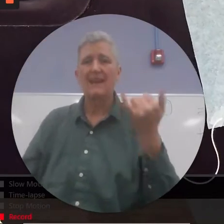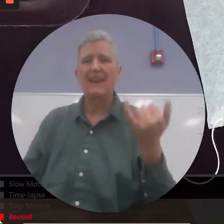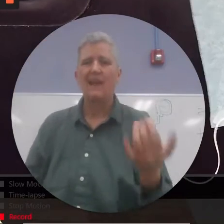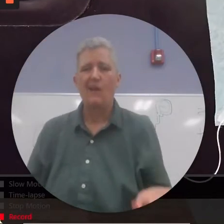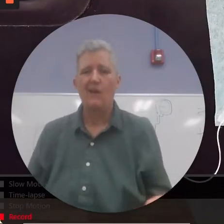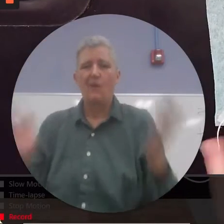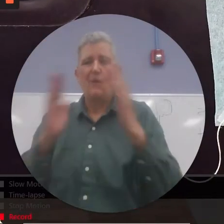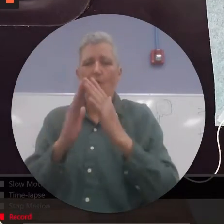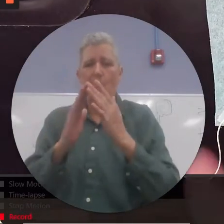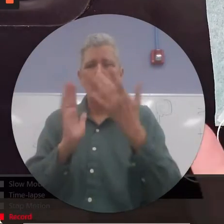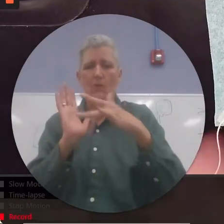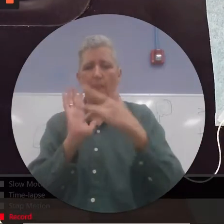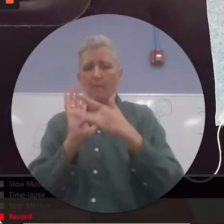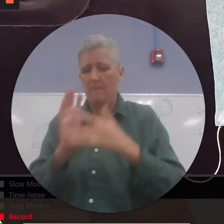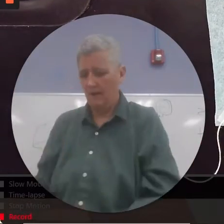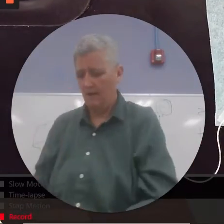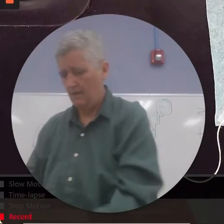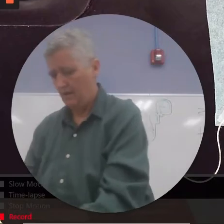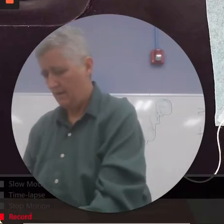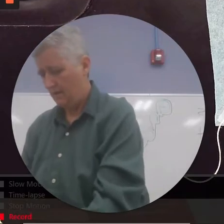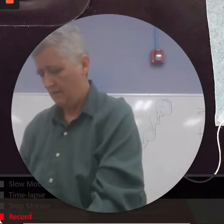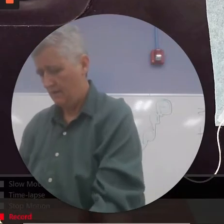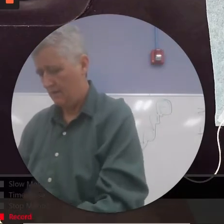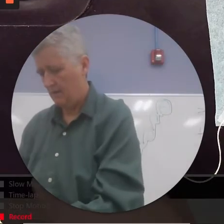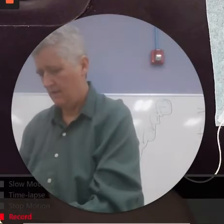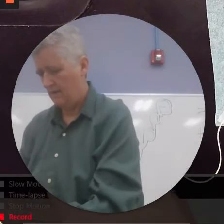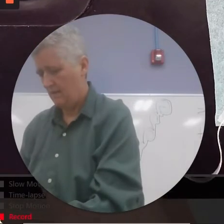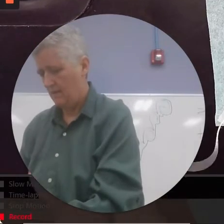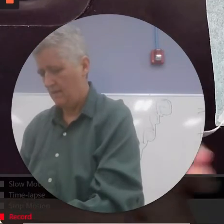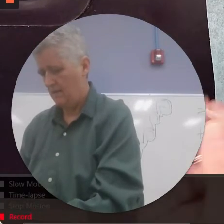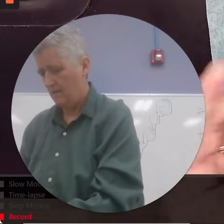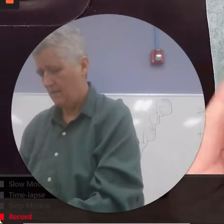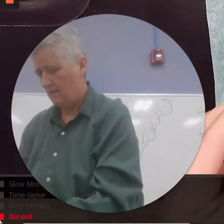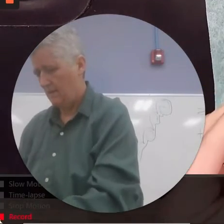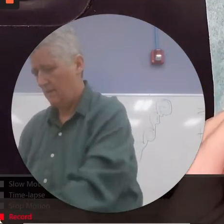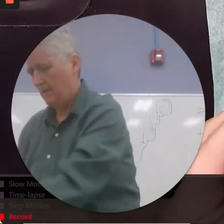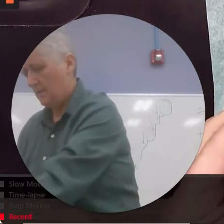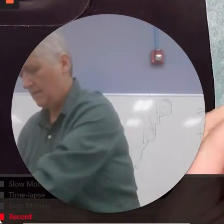And now you're going to pull them all to the middle.